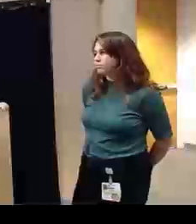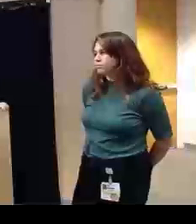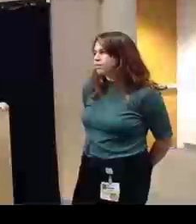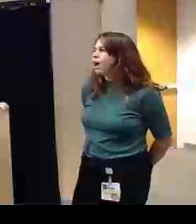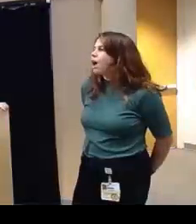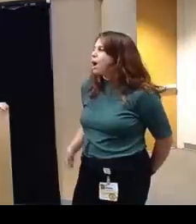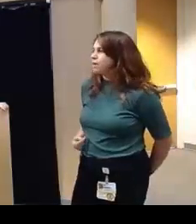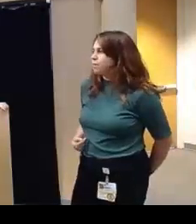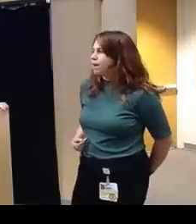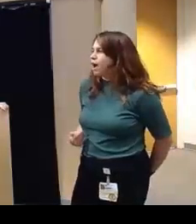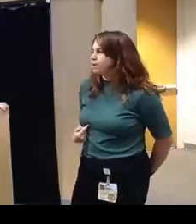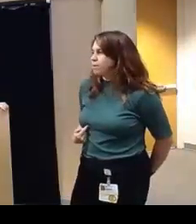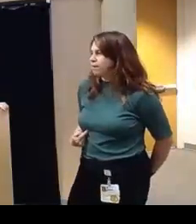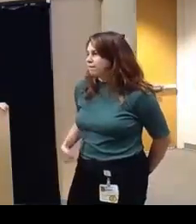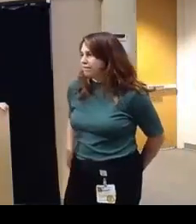Hello, everybody